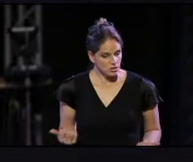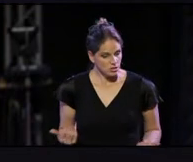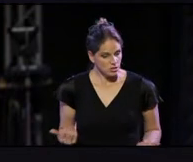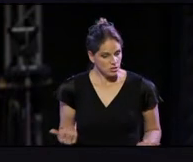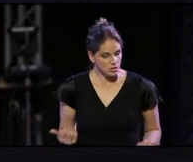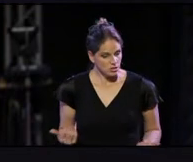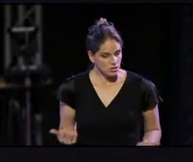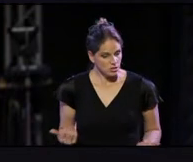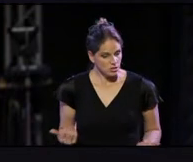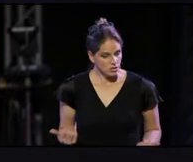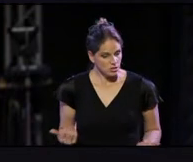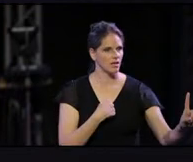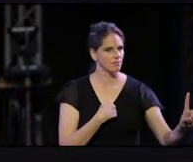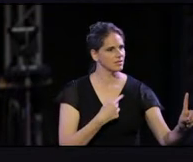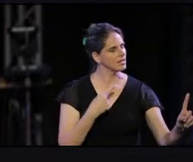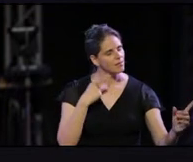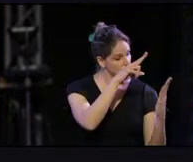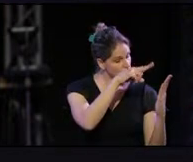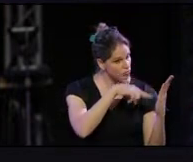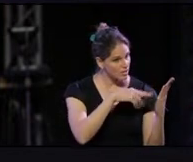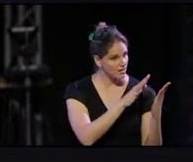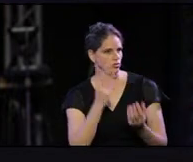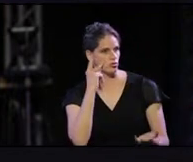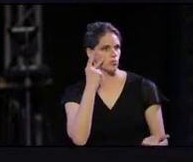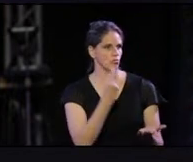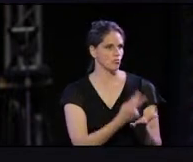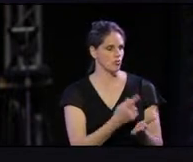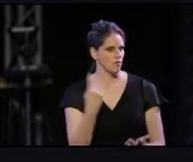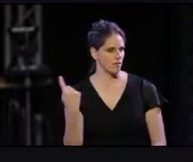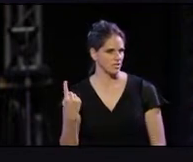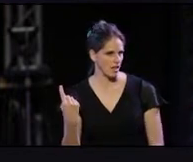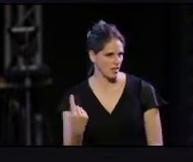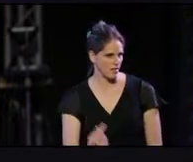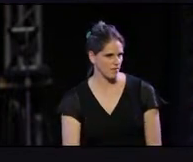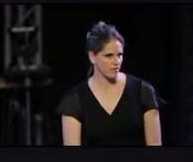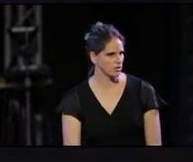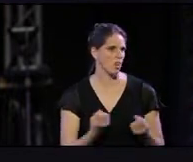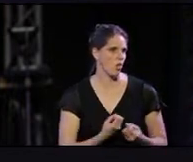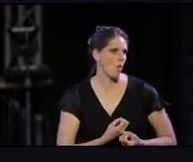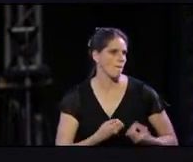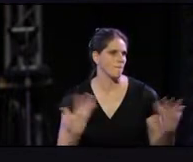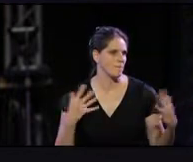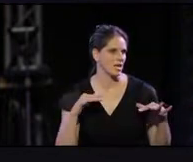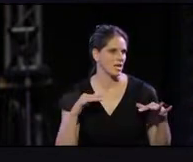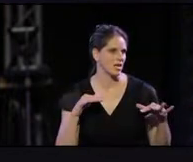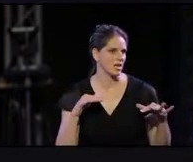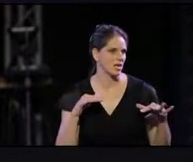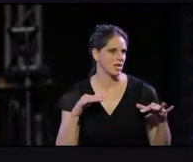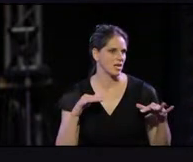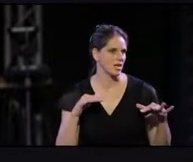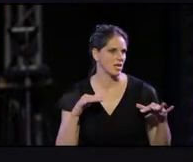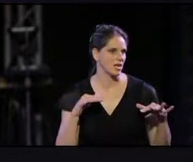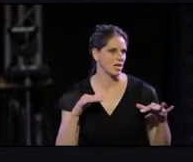proves life to them. Go and does almost no feed people and those